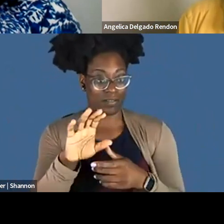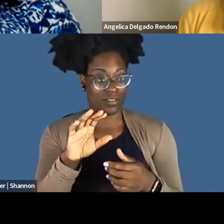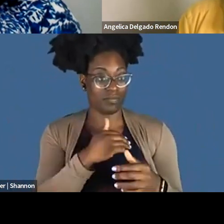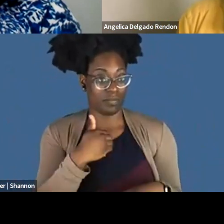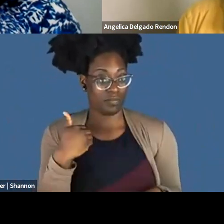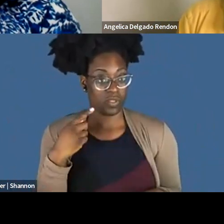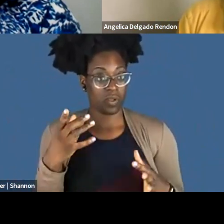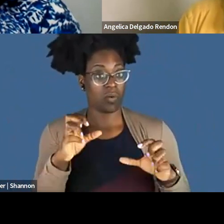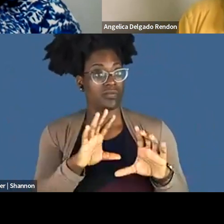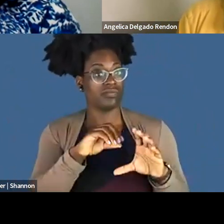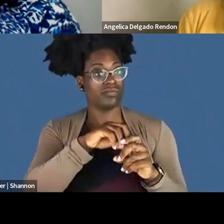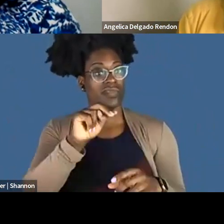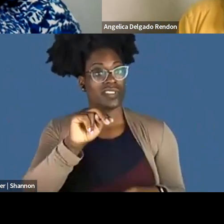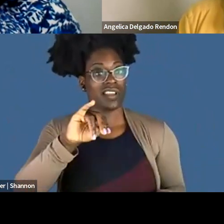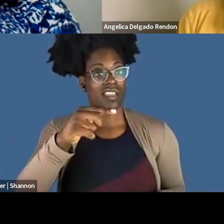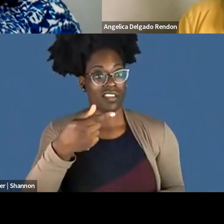participatory budgeting?